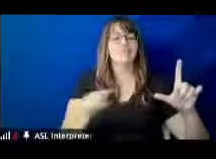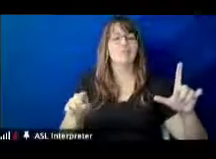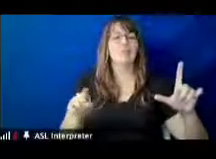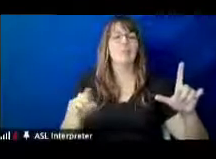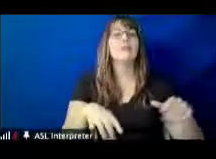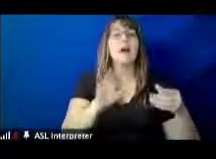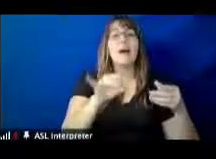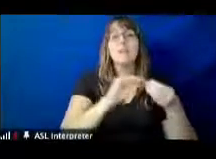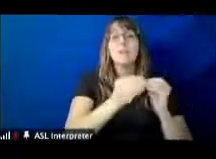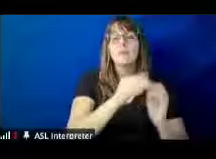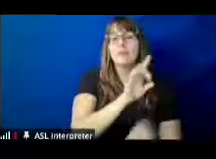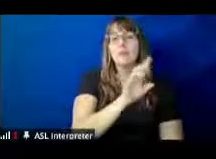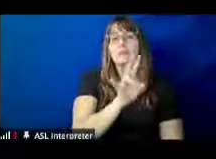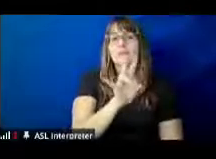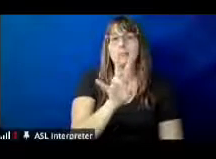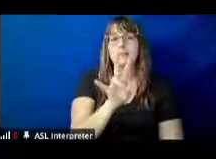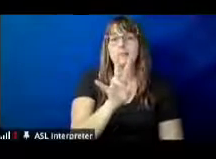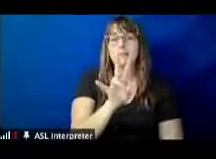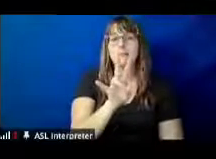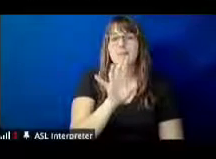it is